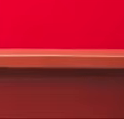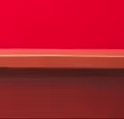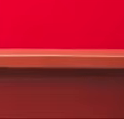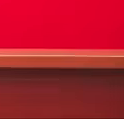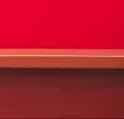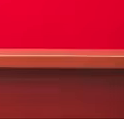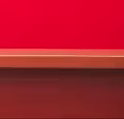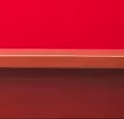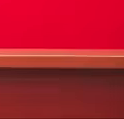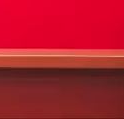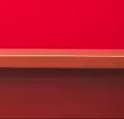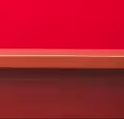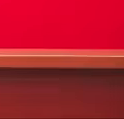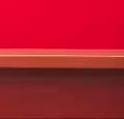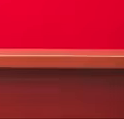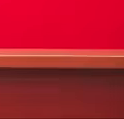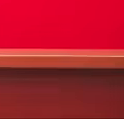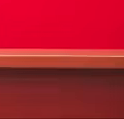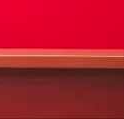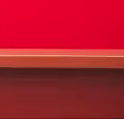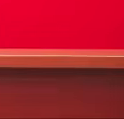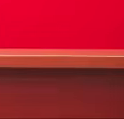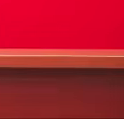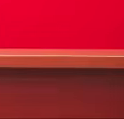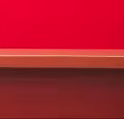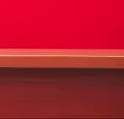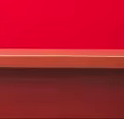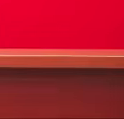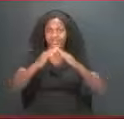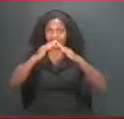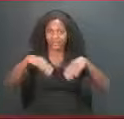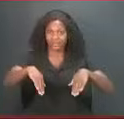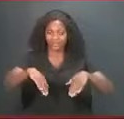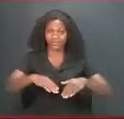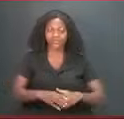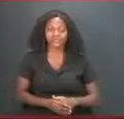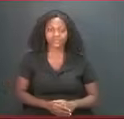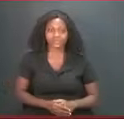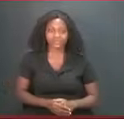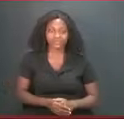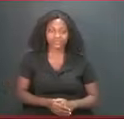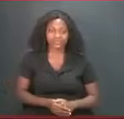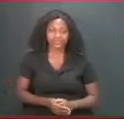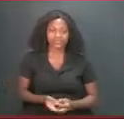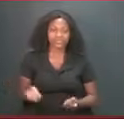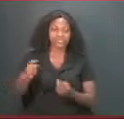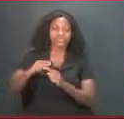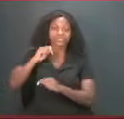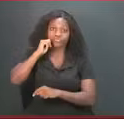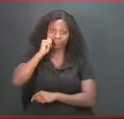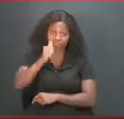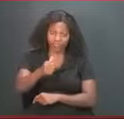to adjourn the House to tomorrow.